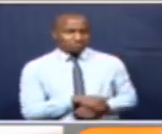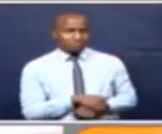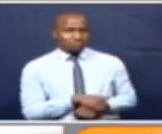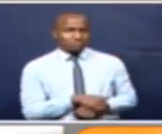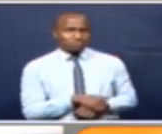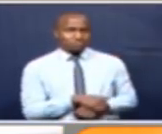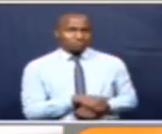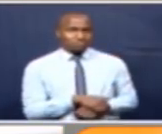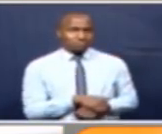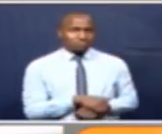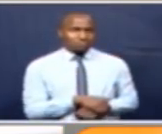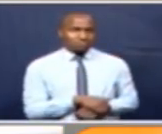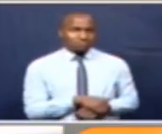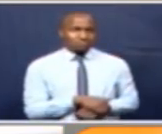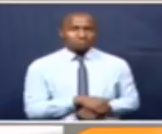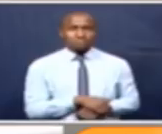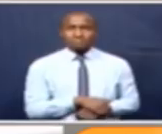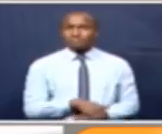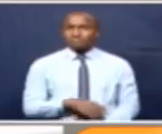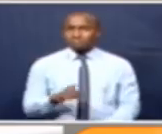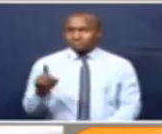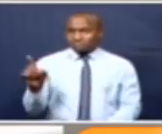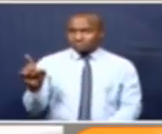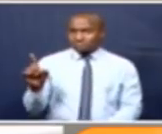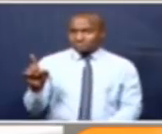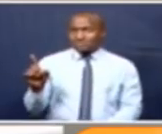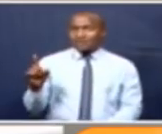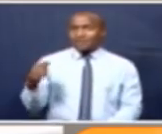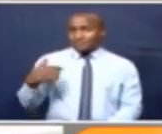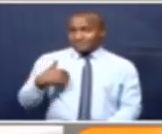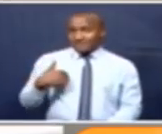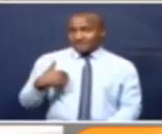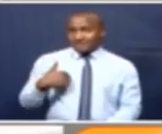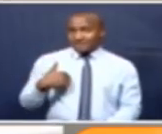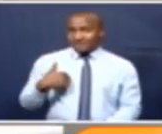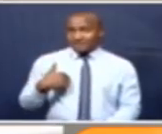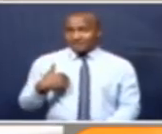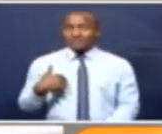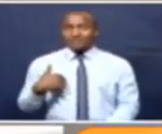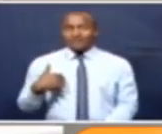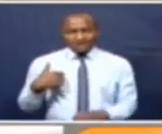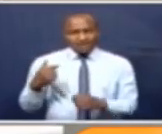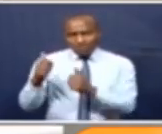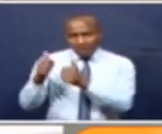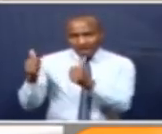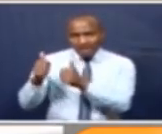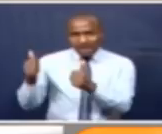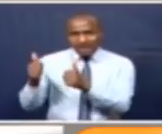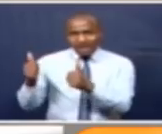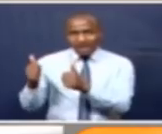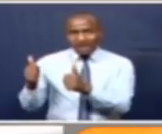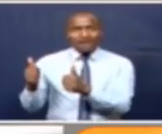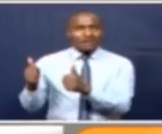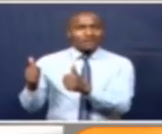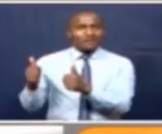Look, Jeff, I'm one of the only commissioners who's had the advantage of getting, if you can call it an advantage, of getting bloggers